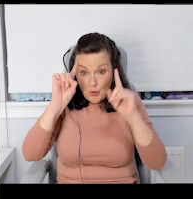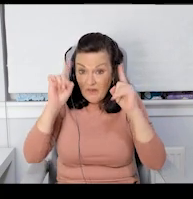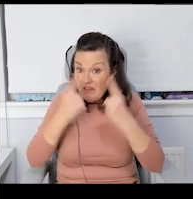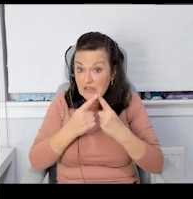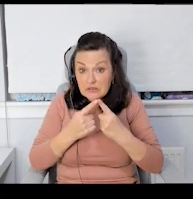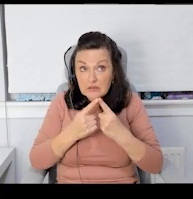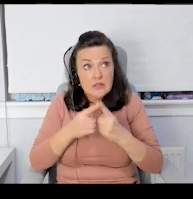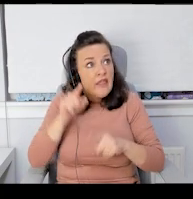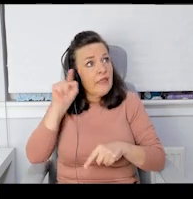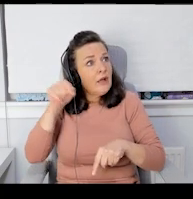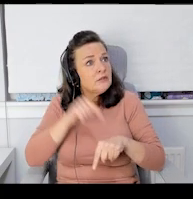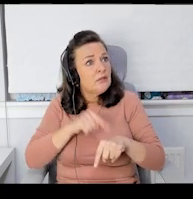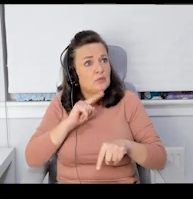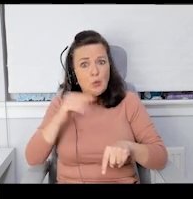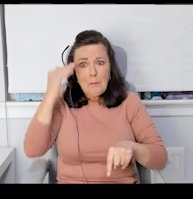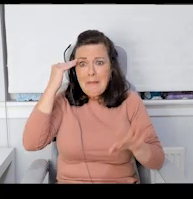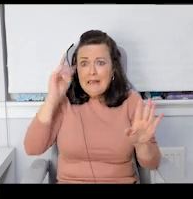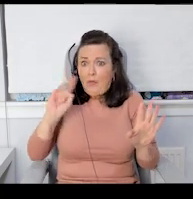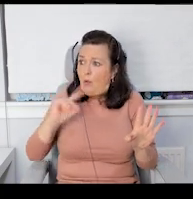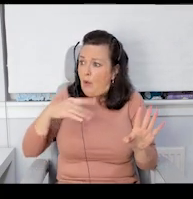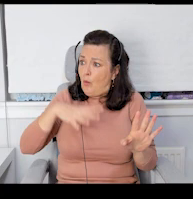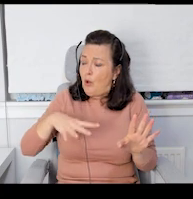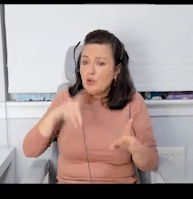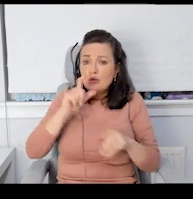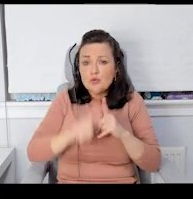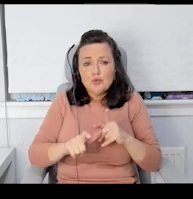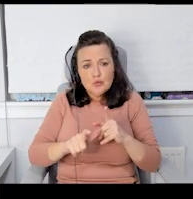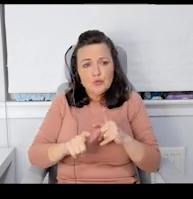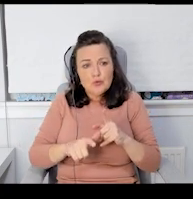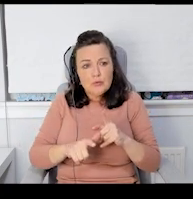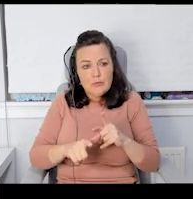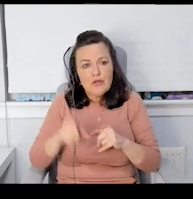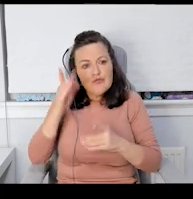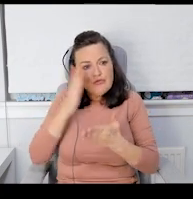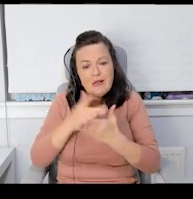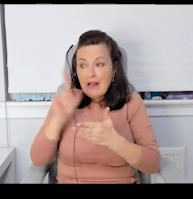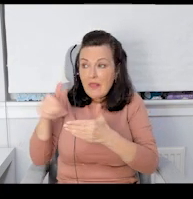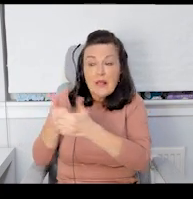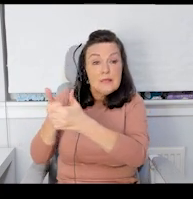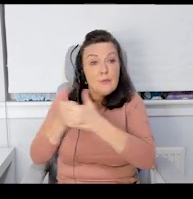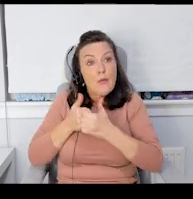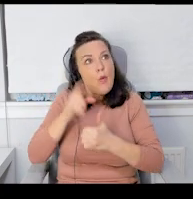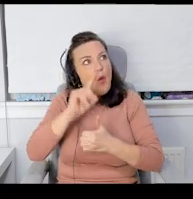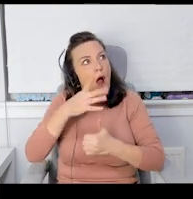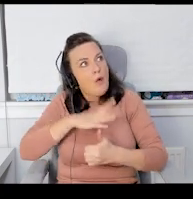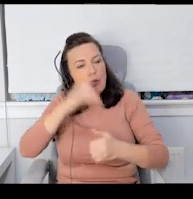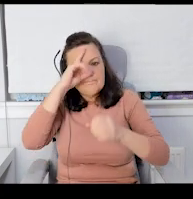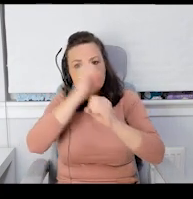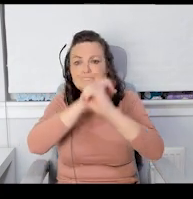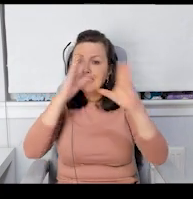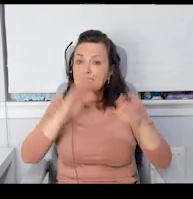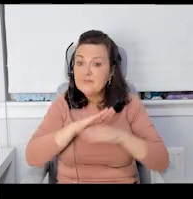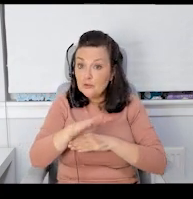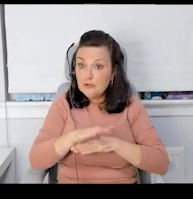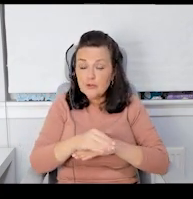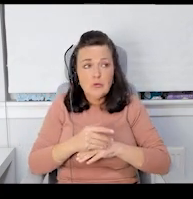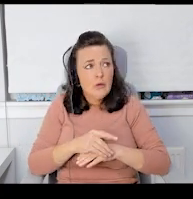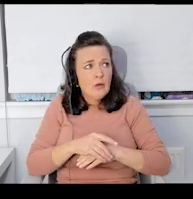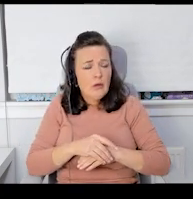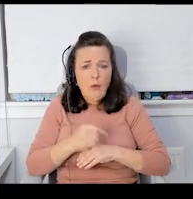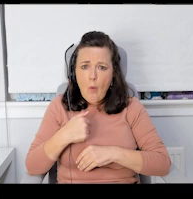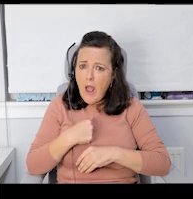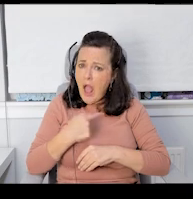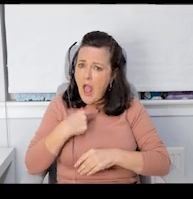So they didn't really mind what I wanted to do. It was more their support on what I wanted to do. Speaking to teachers as